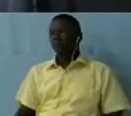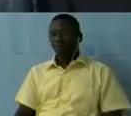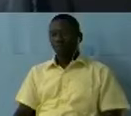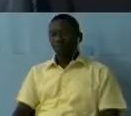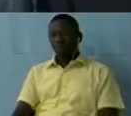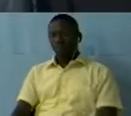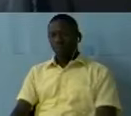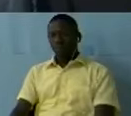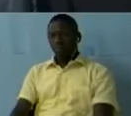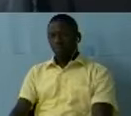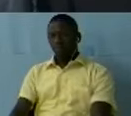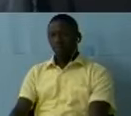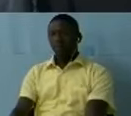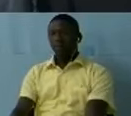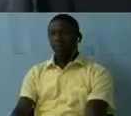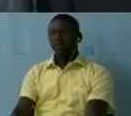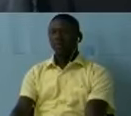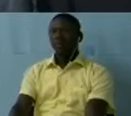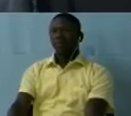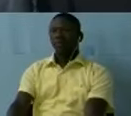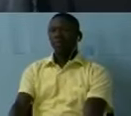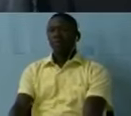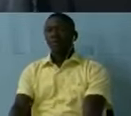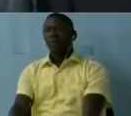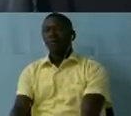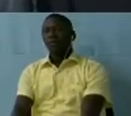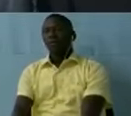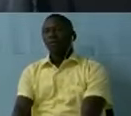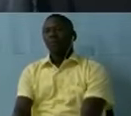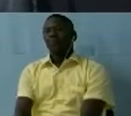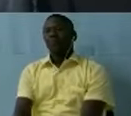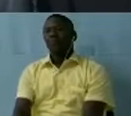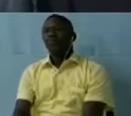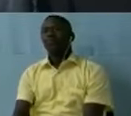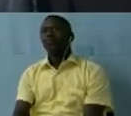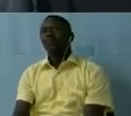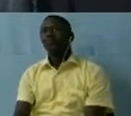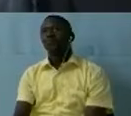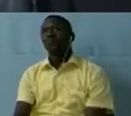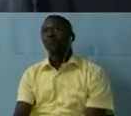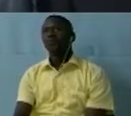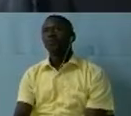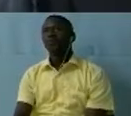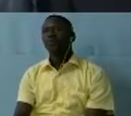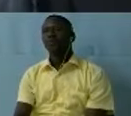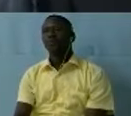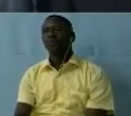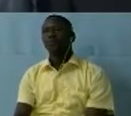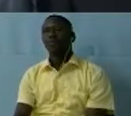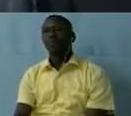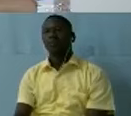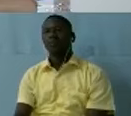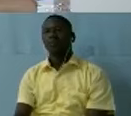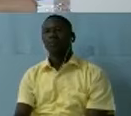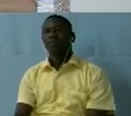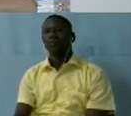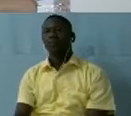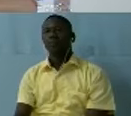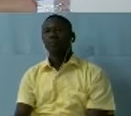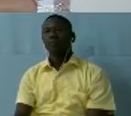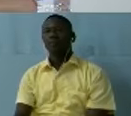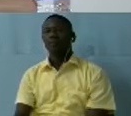le programme me dunta kono. Amunta ay nasi kubale sabu itema biri dunta programme kono fo wato me botaje.